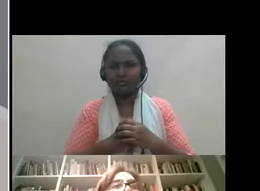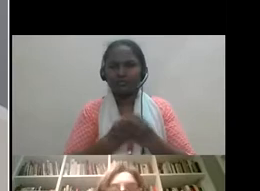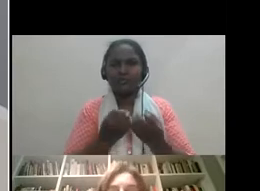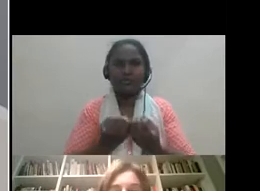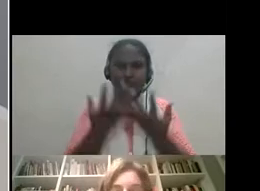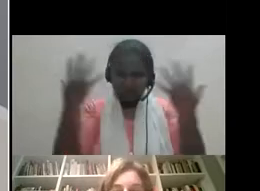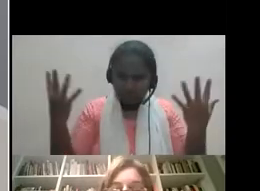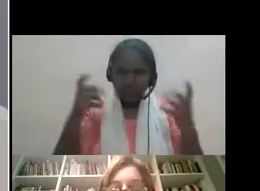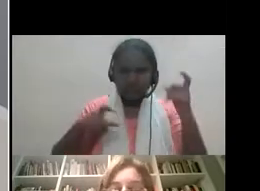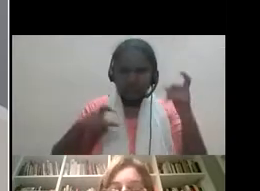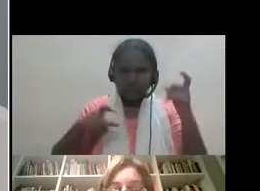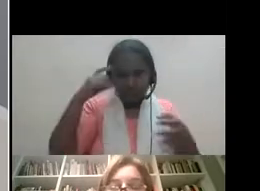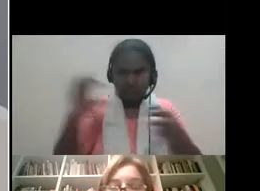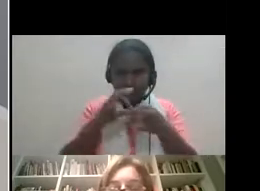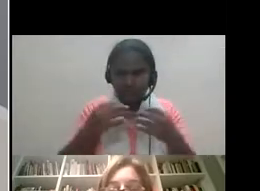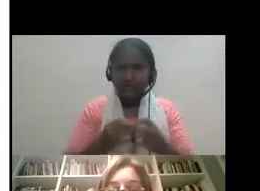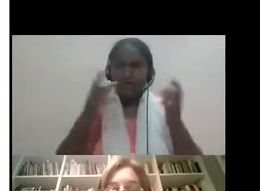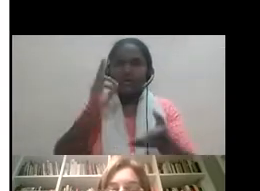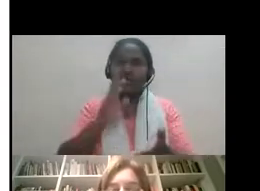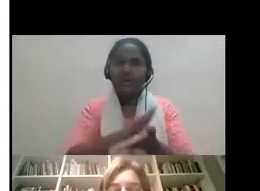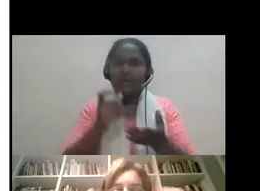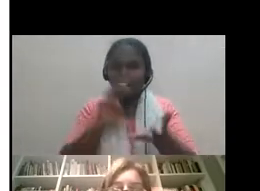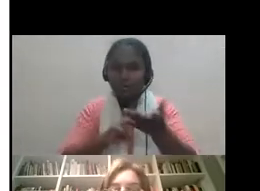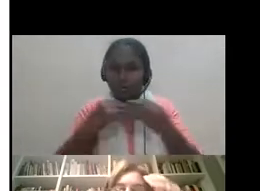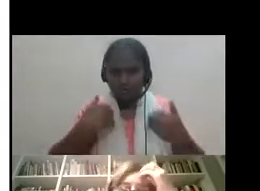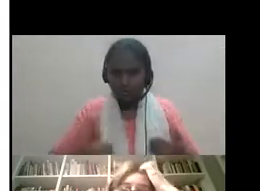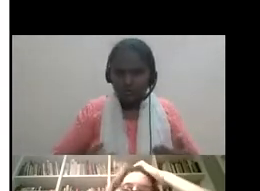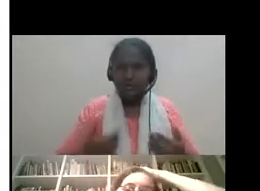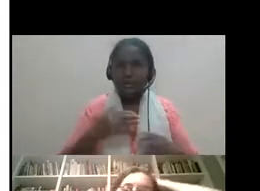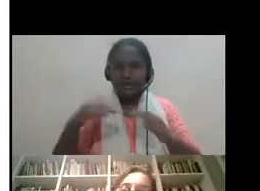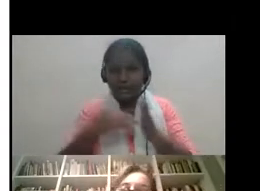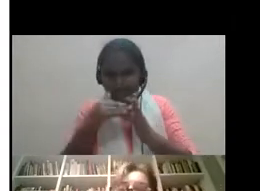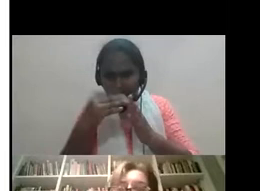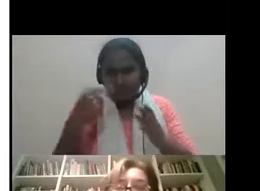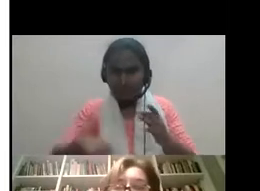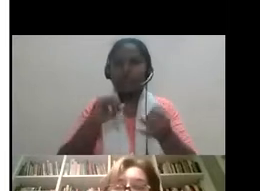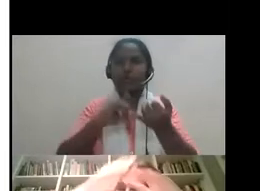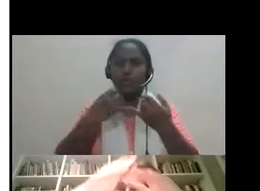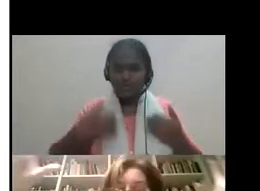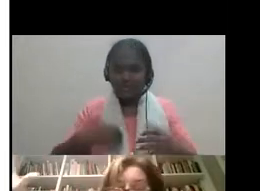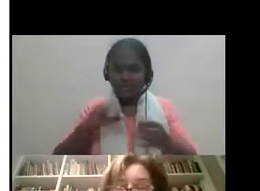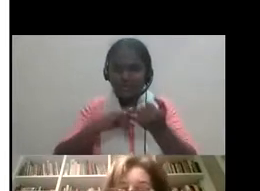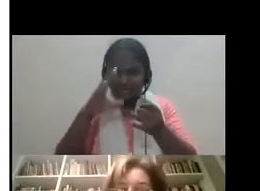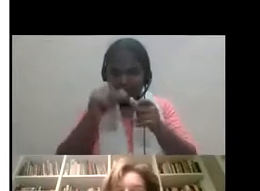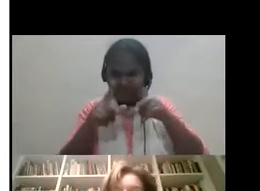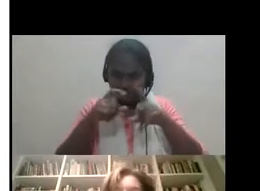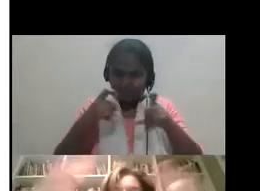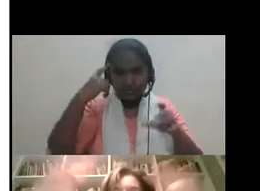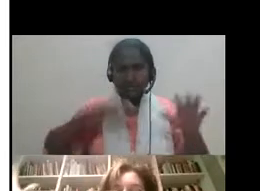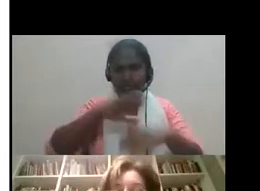many of the installations were done at a human level, let's say at a human scale, and now we're used to monumentality